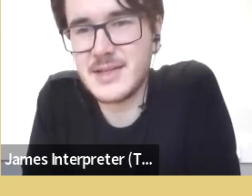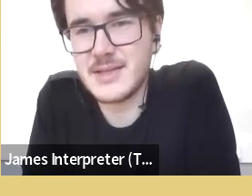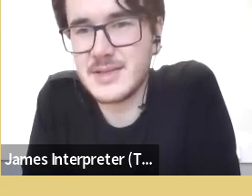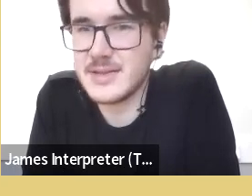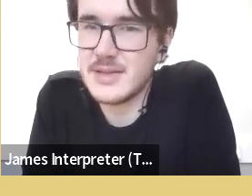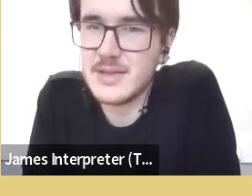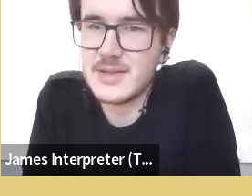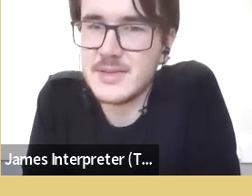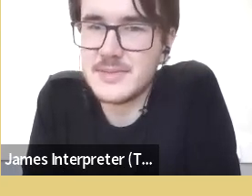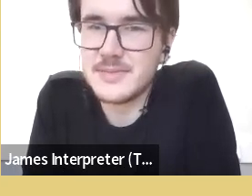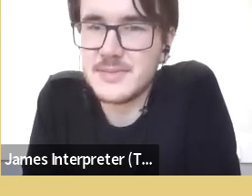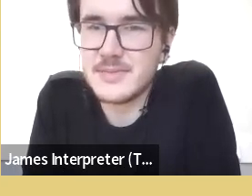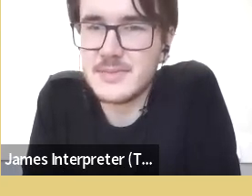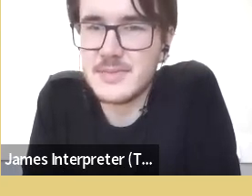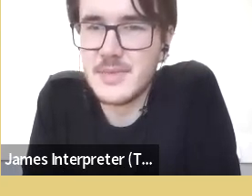Night.